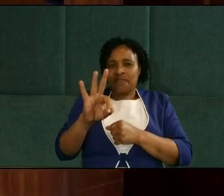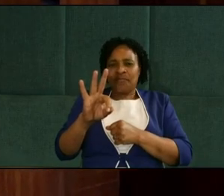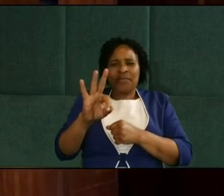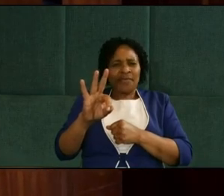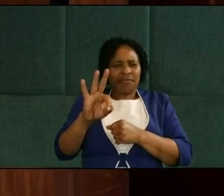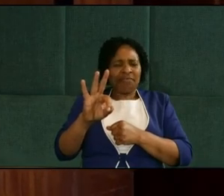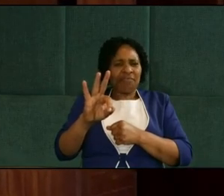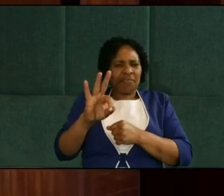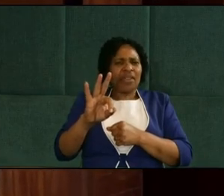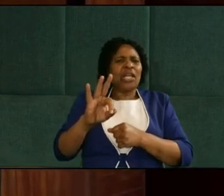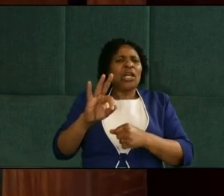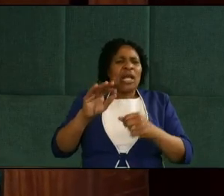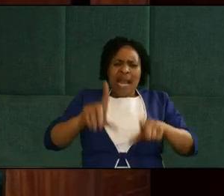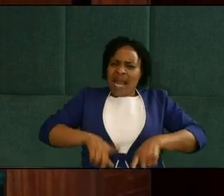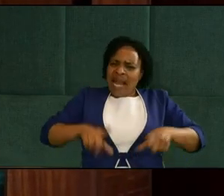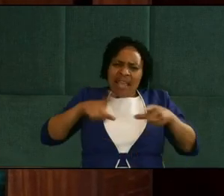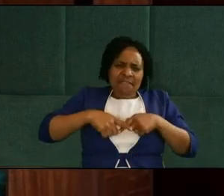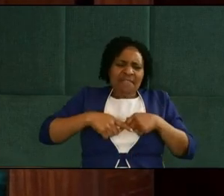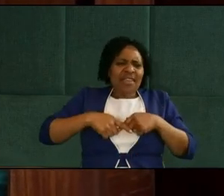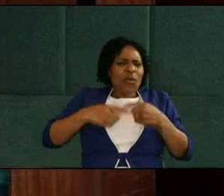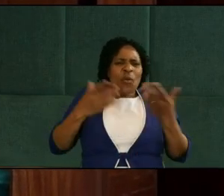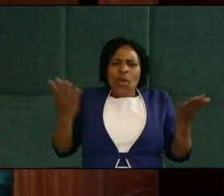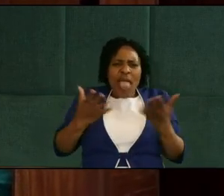are we living in the head?